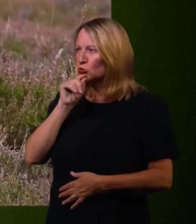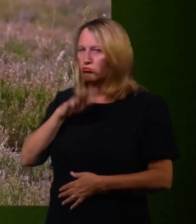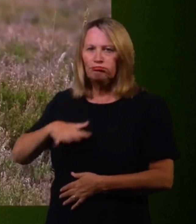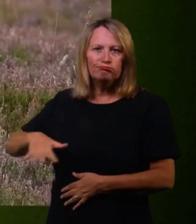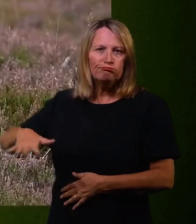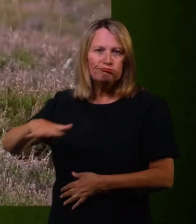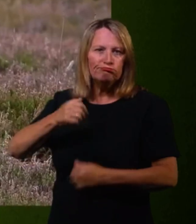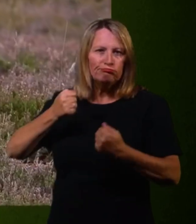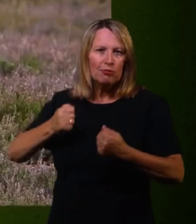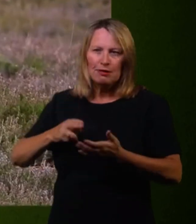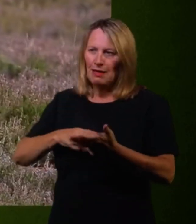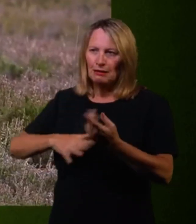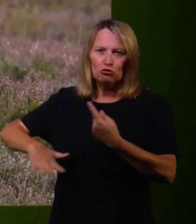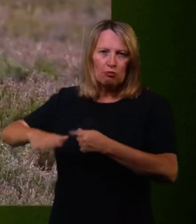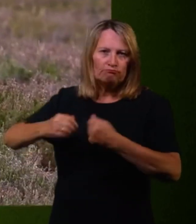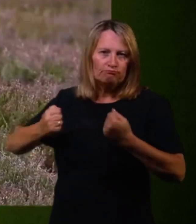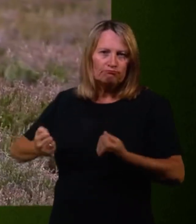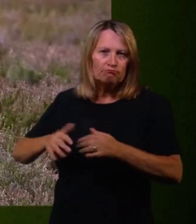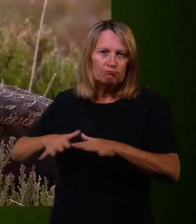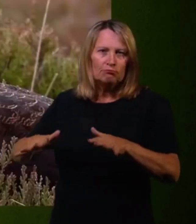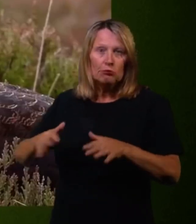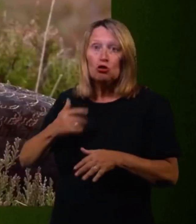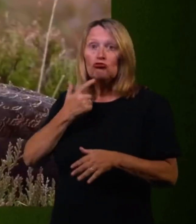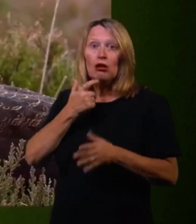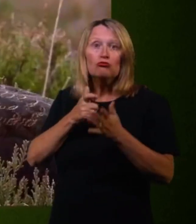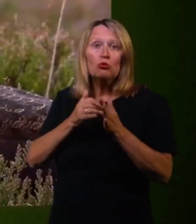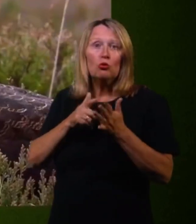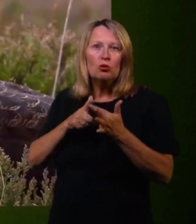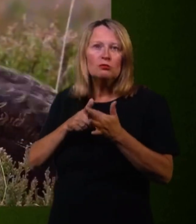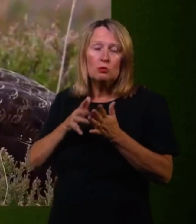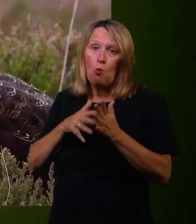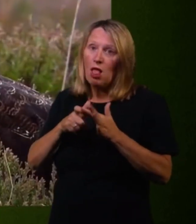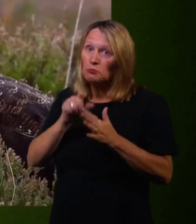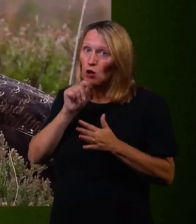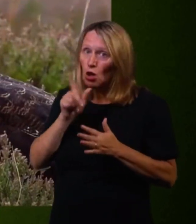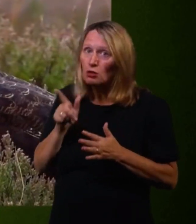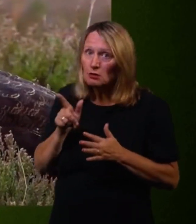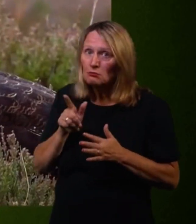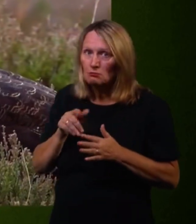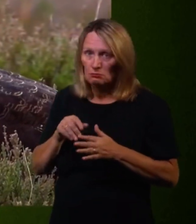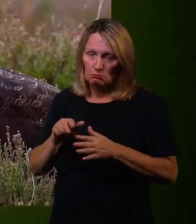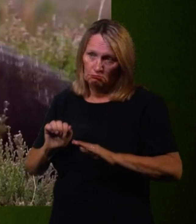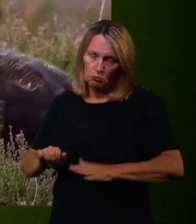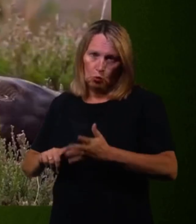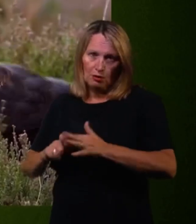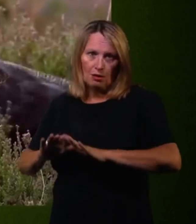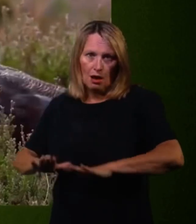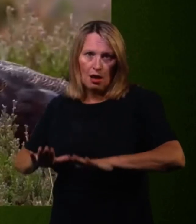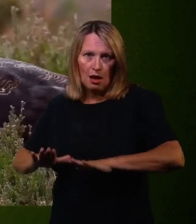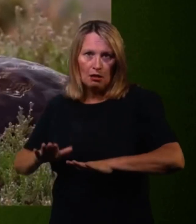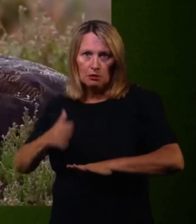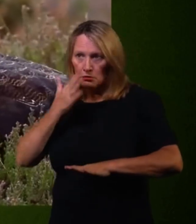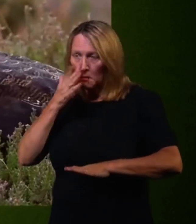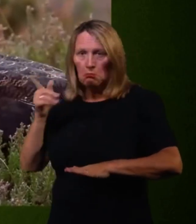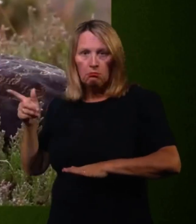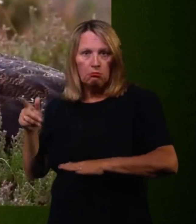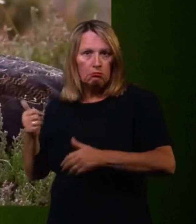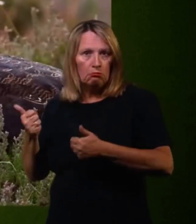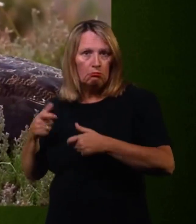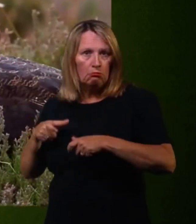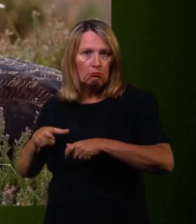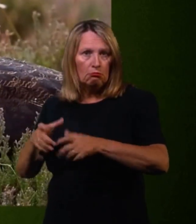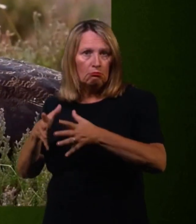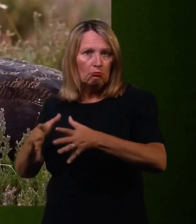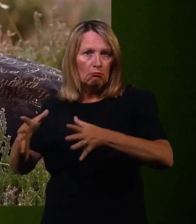Red grouse are wild birds and native to the UK. However, grouse moors manage their land to maximise numbers.